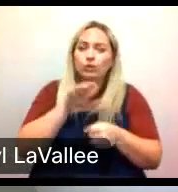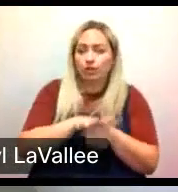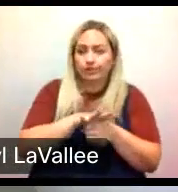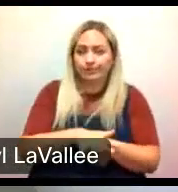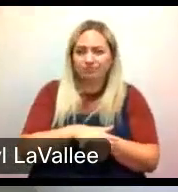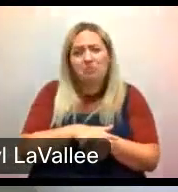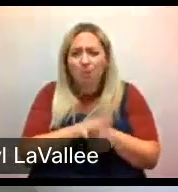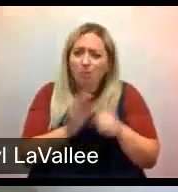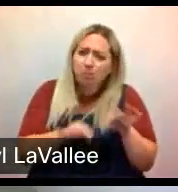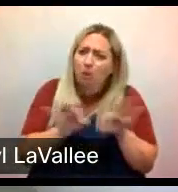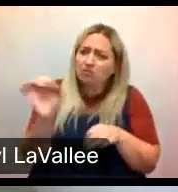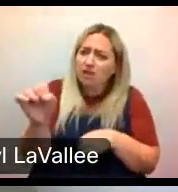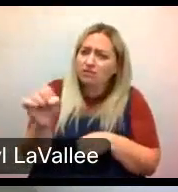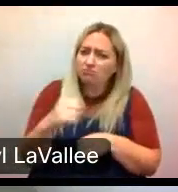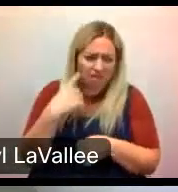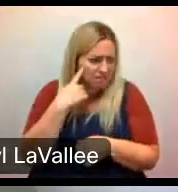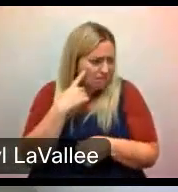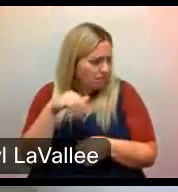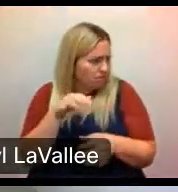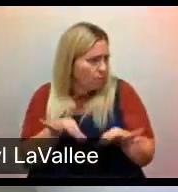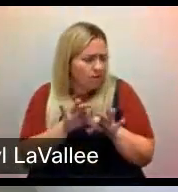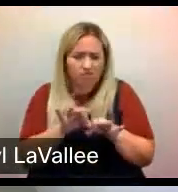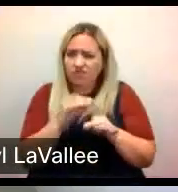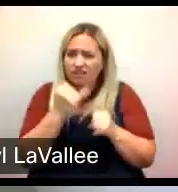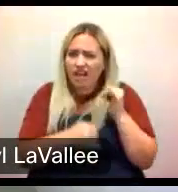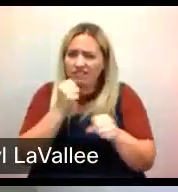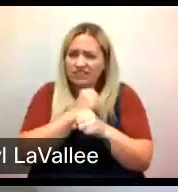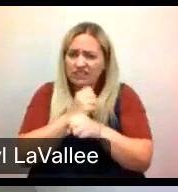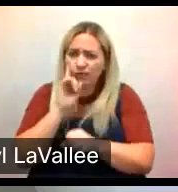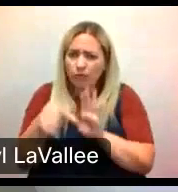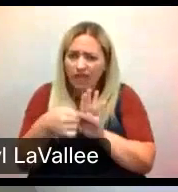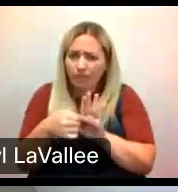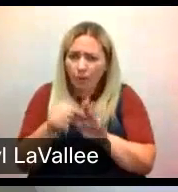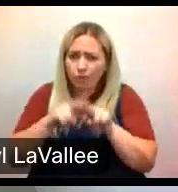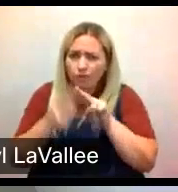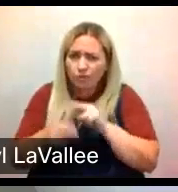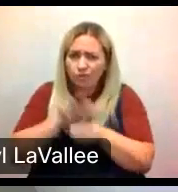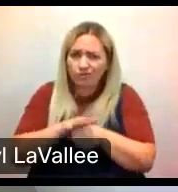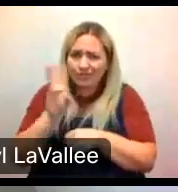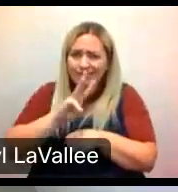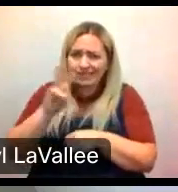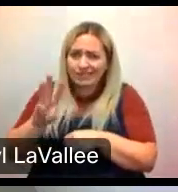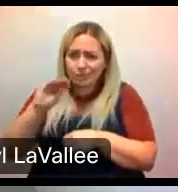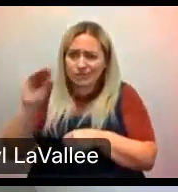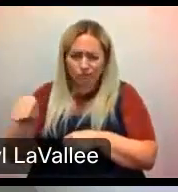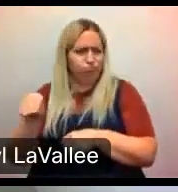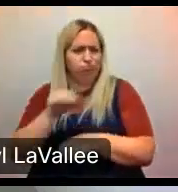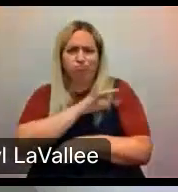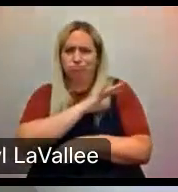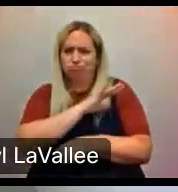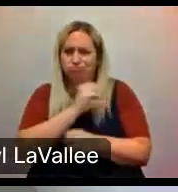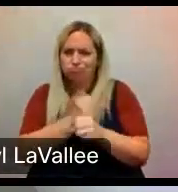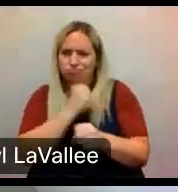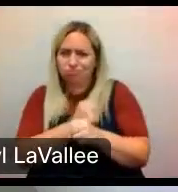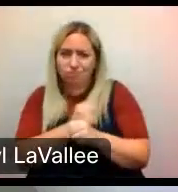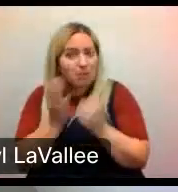That's important. I think that's very important. That last statistic, for example, that it can reduce stress by 66% is an amazing statistic. That might